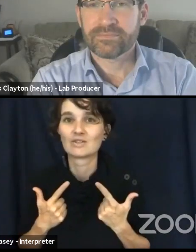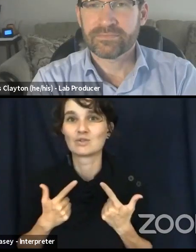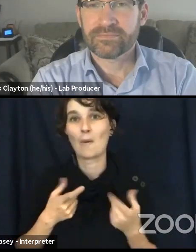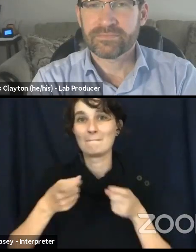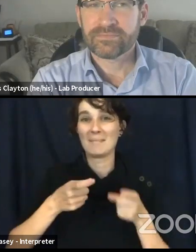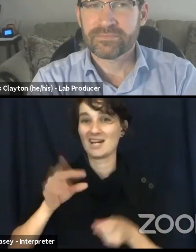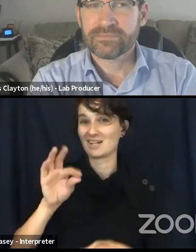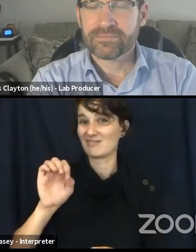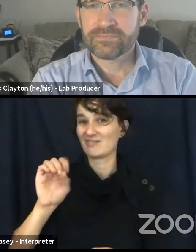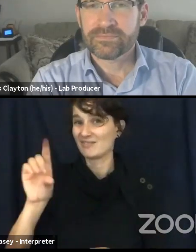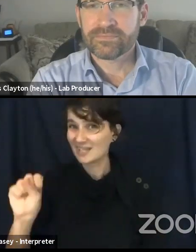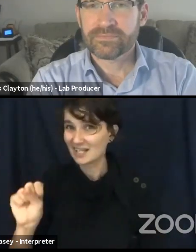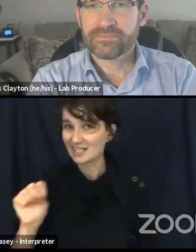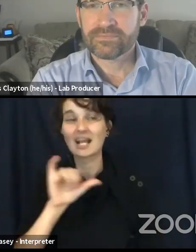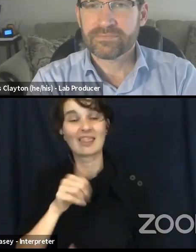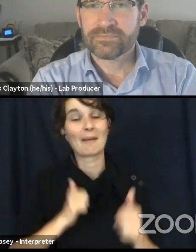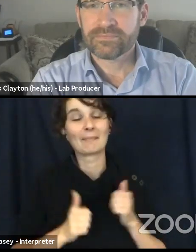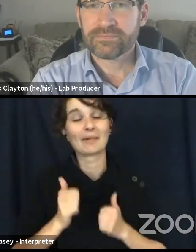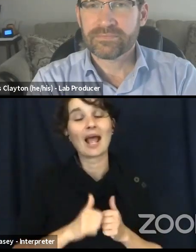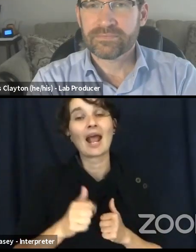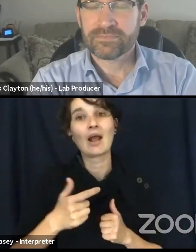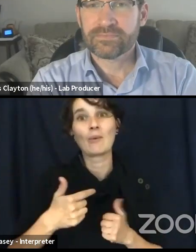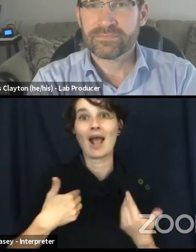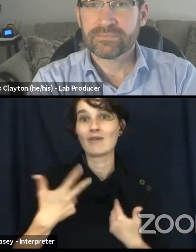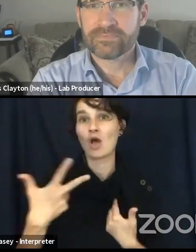a lot of stuff where we have like three cameras on an